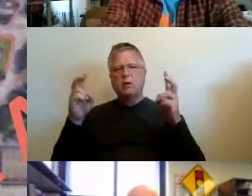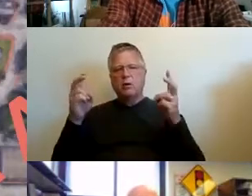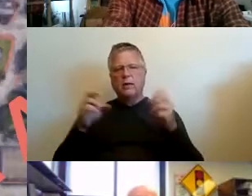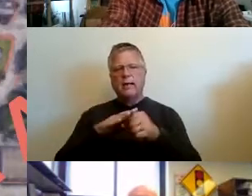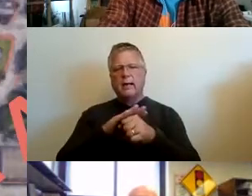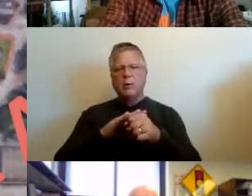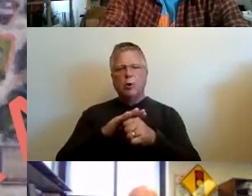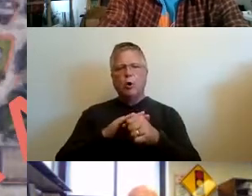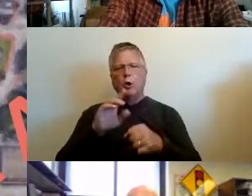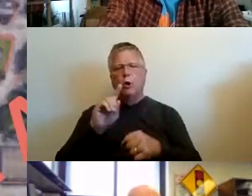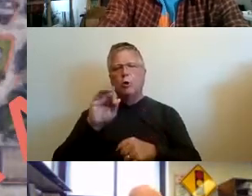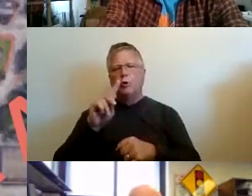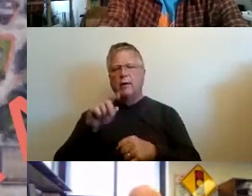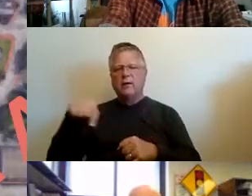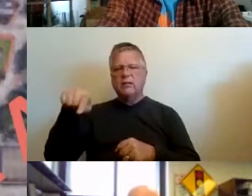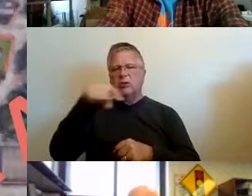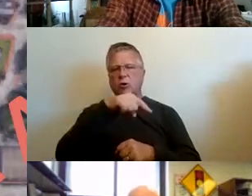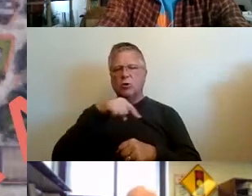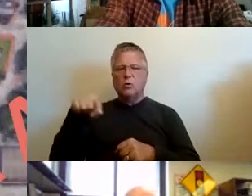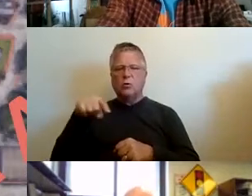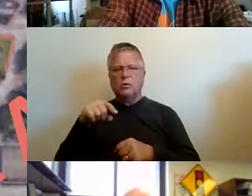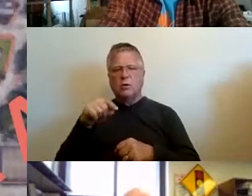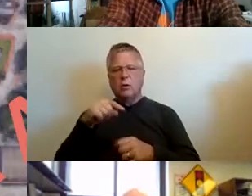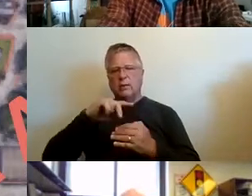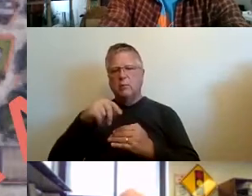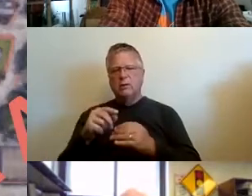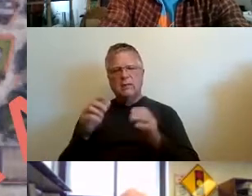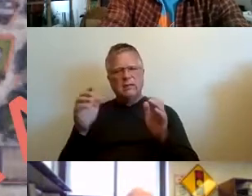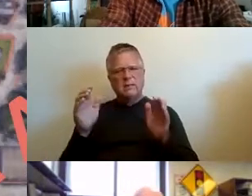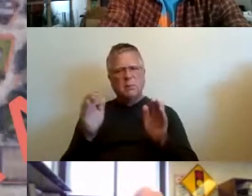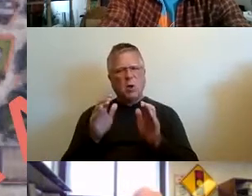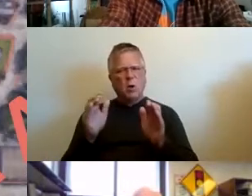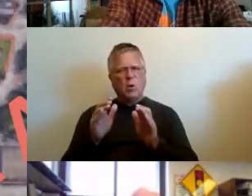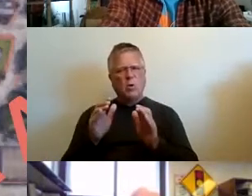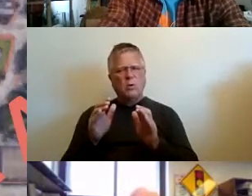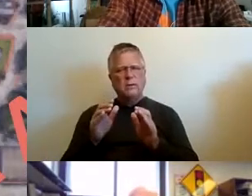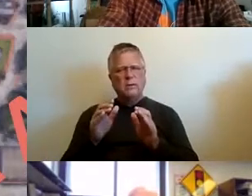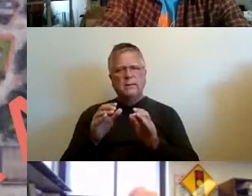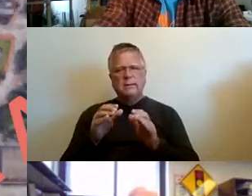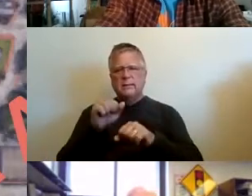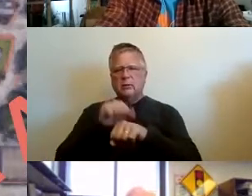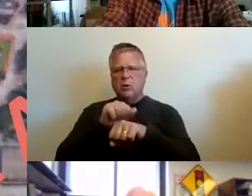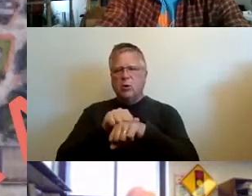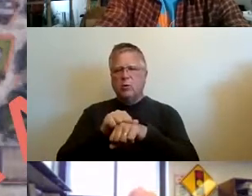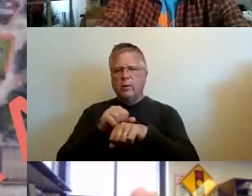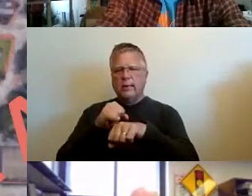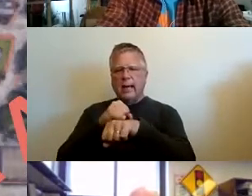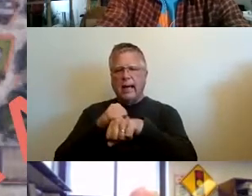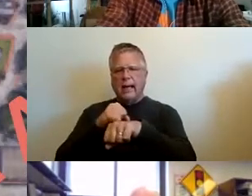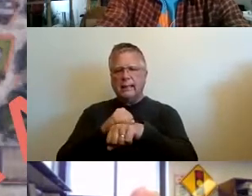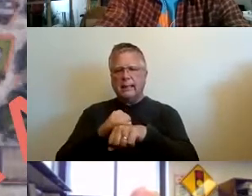traffic circles on neighborway projects. They're simply small concrete islands in the middle